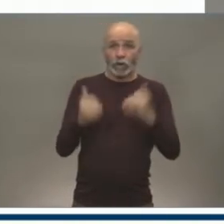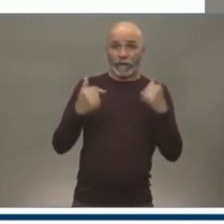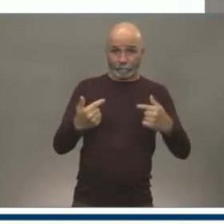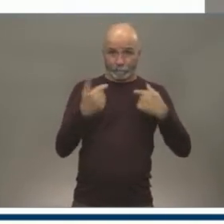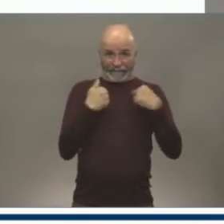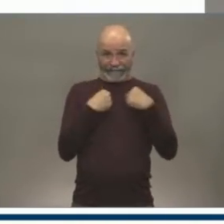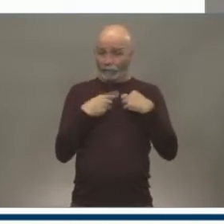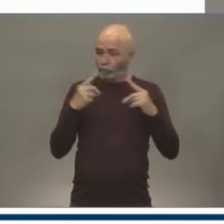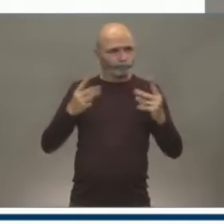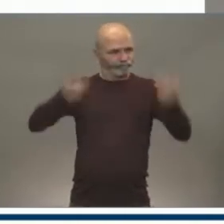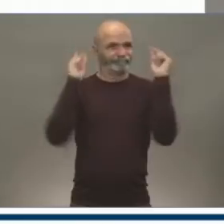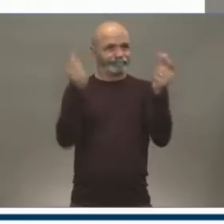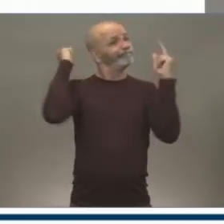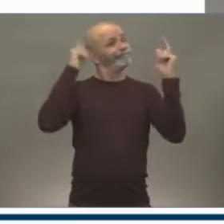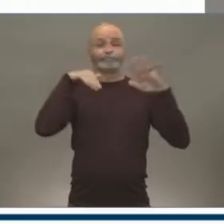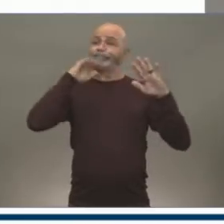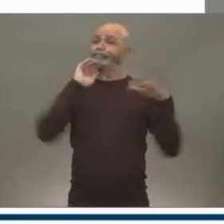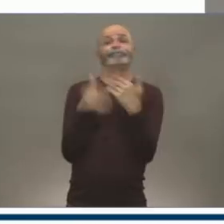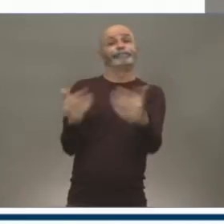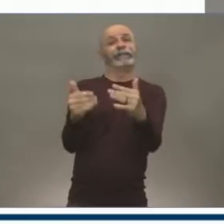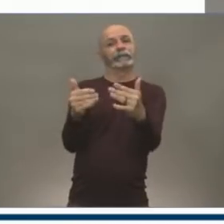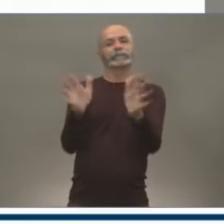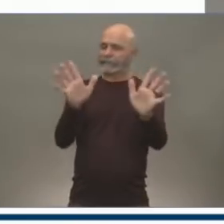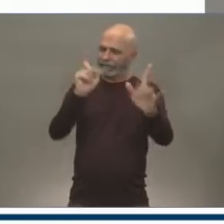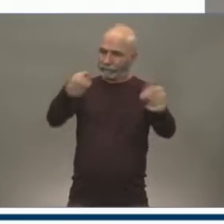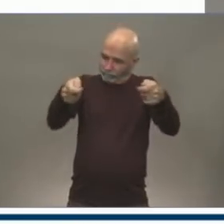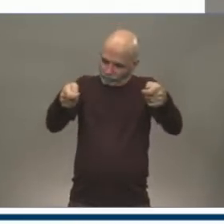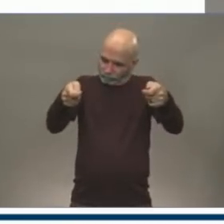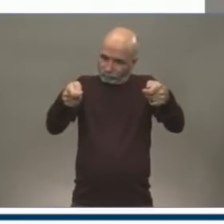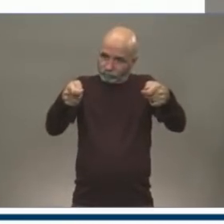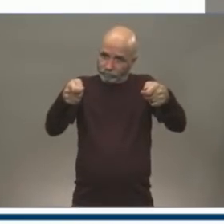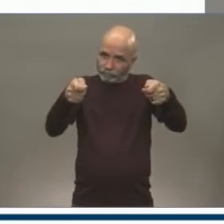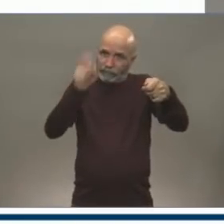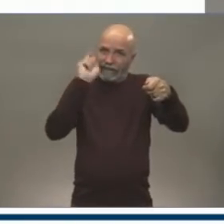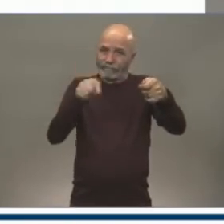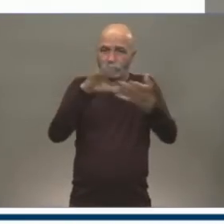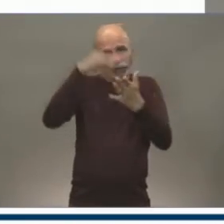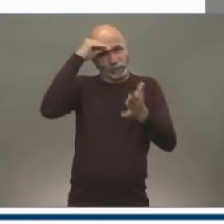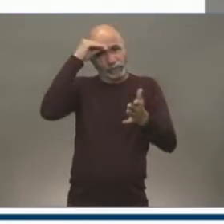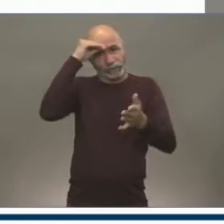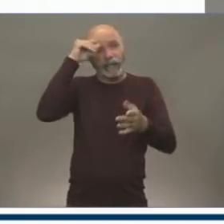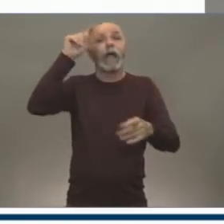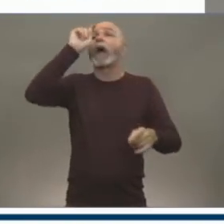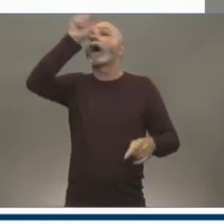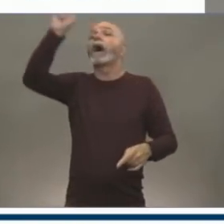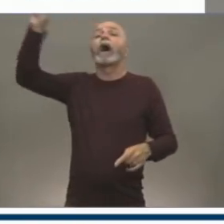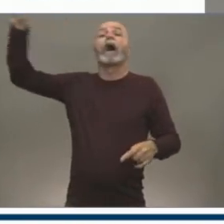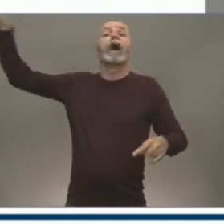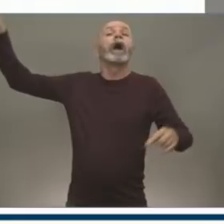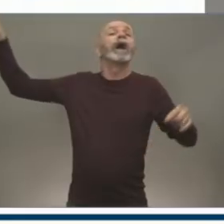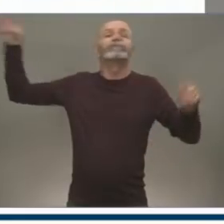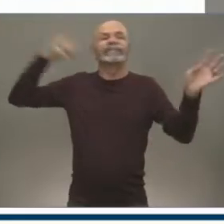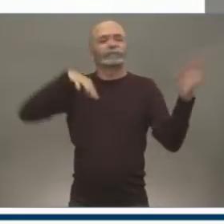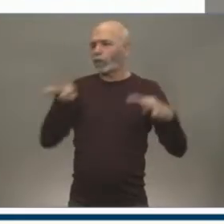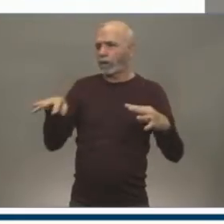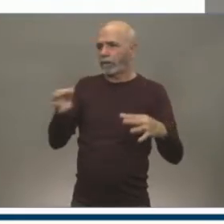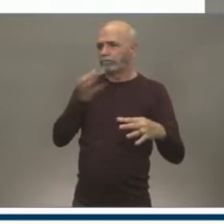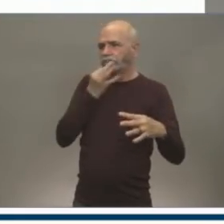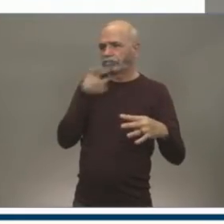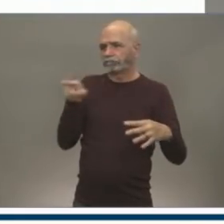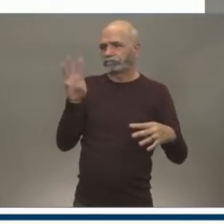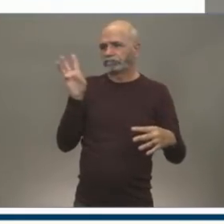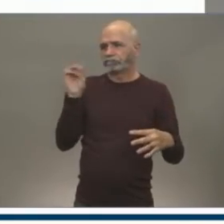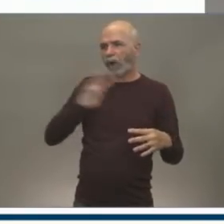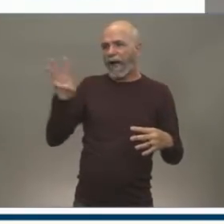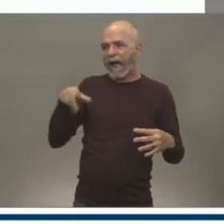stop the second wave, is being watched across the country. I recognize that acting early and aggressively